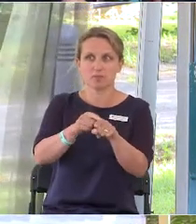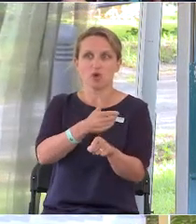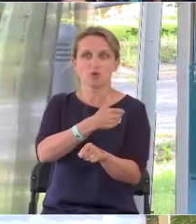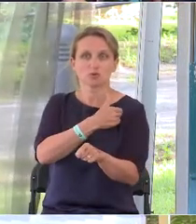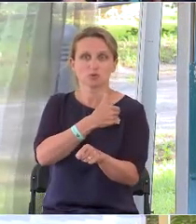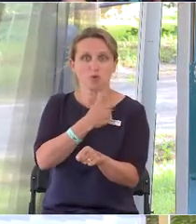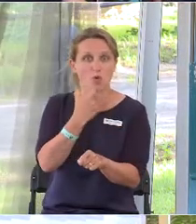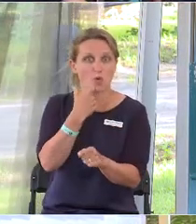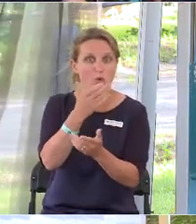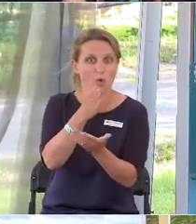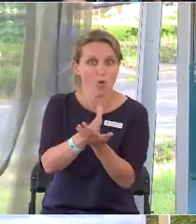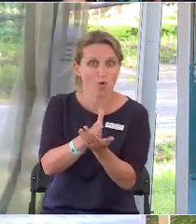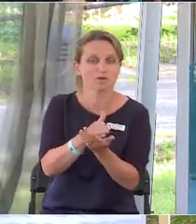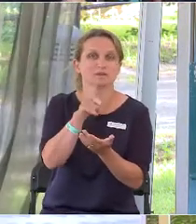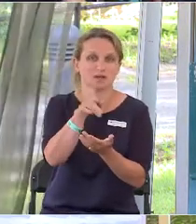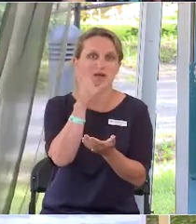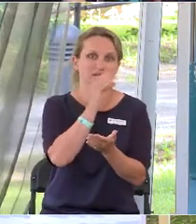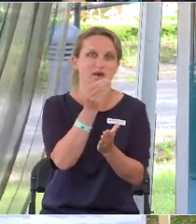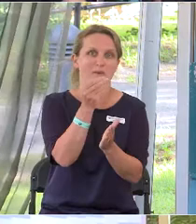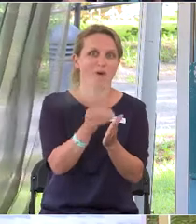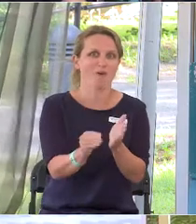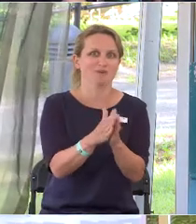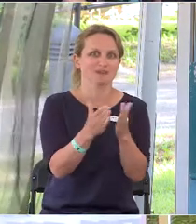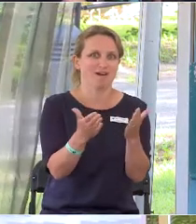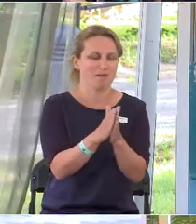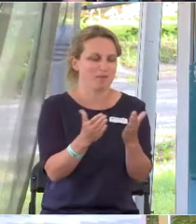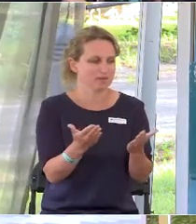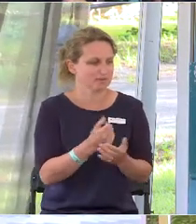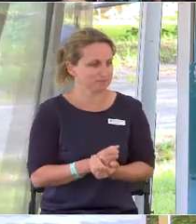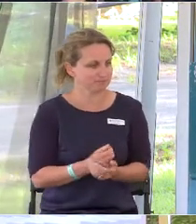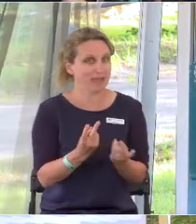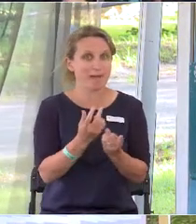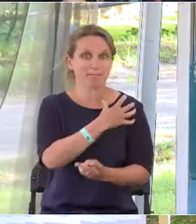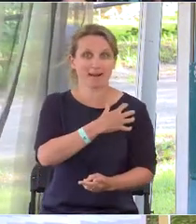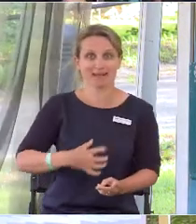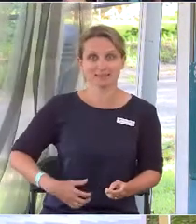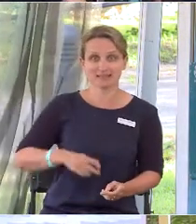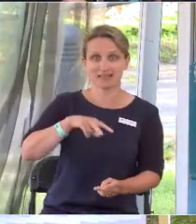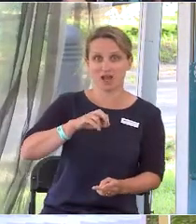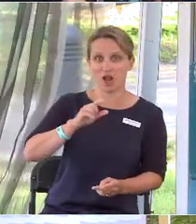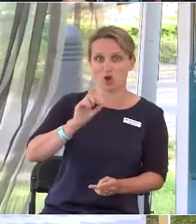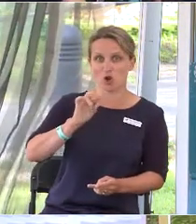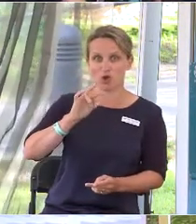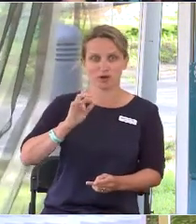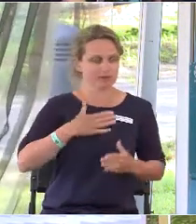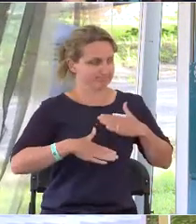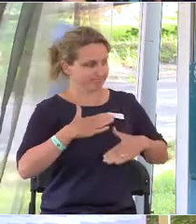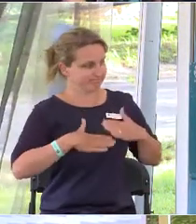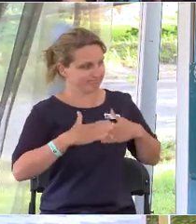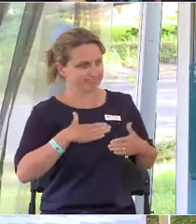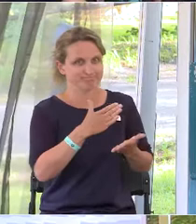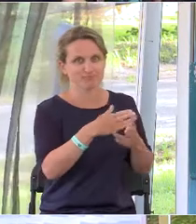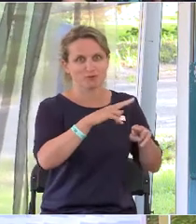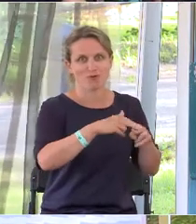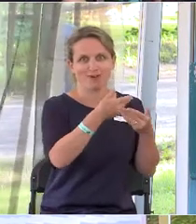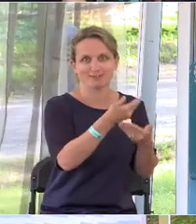if you are interested. So, President Arvamusfestivalil, it's a pleasure to have you here. And we have agreed